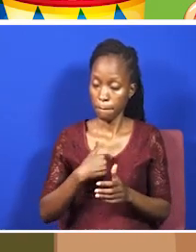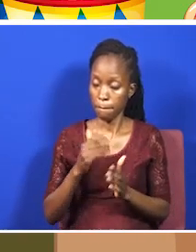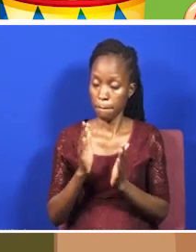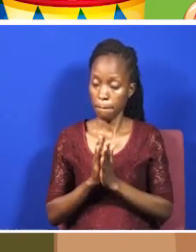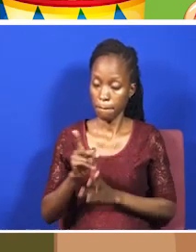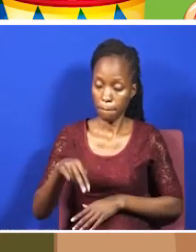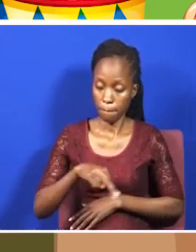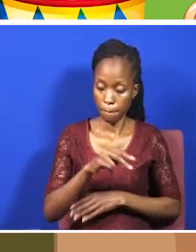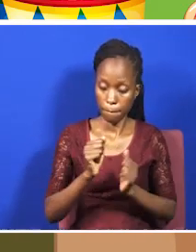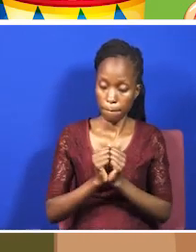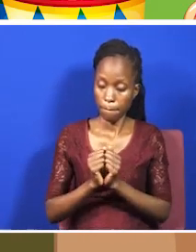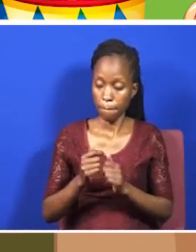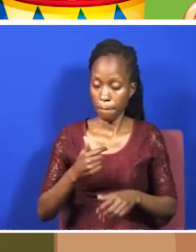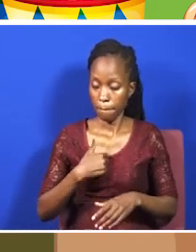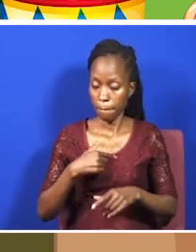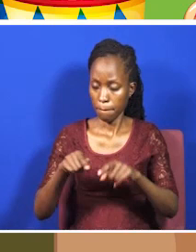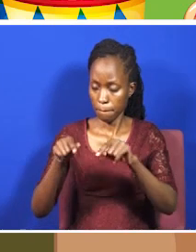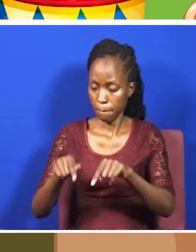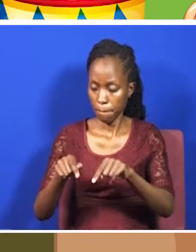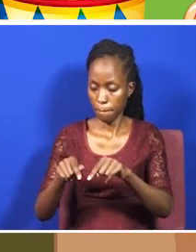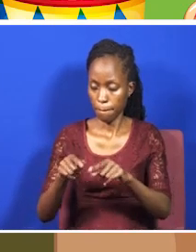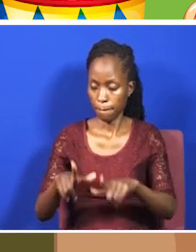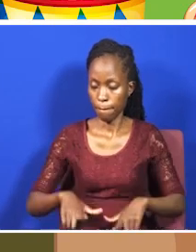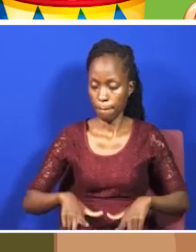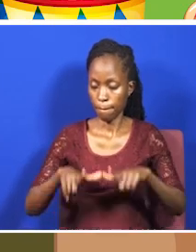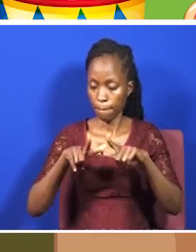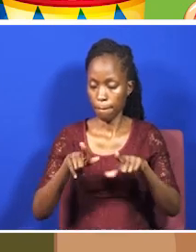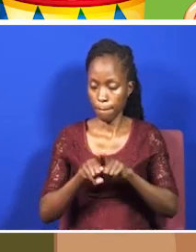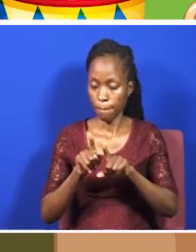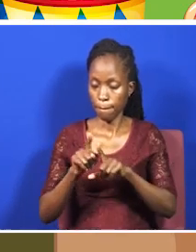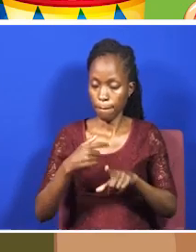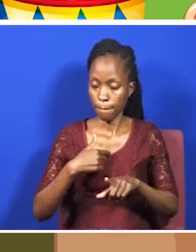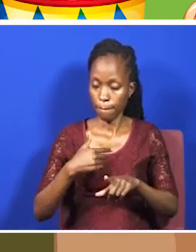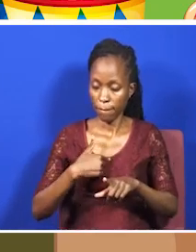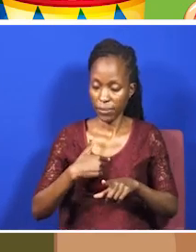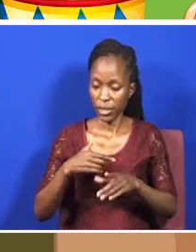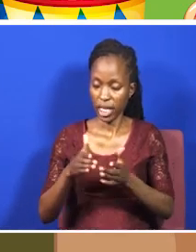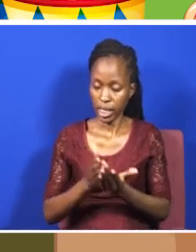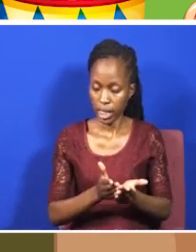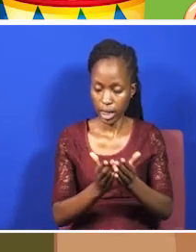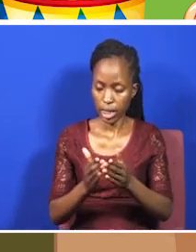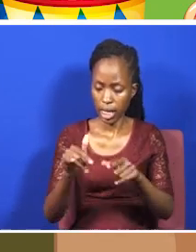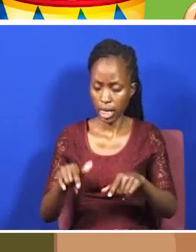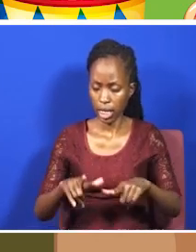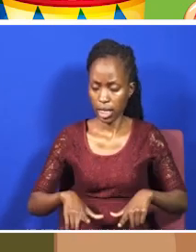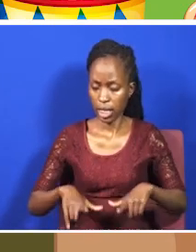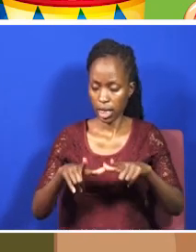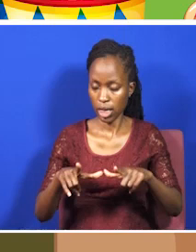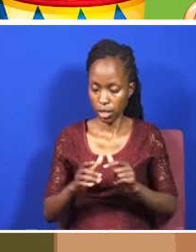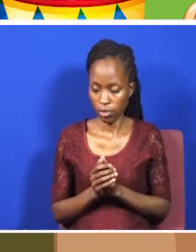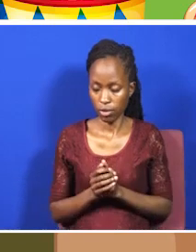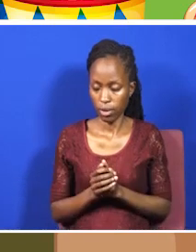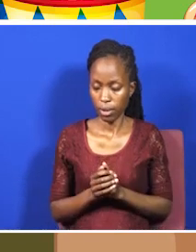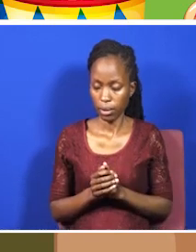Be with me and walk with me in this life. As I